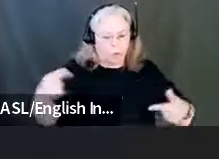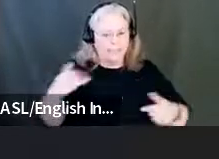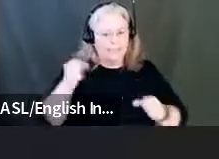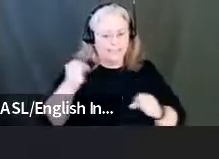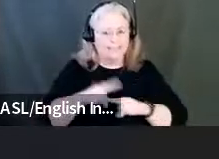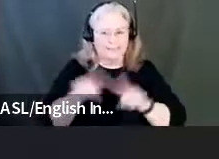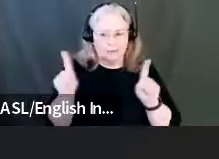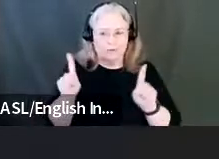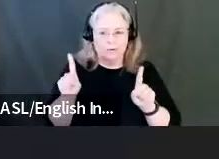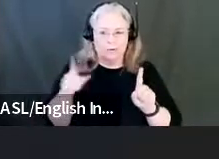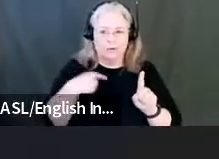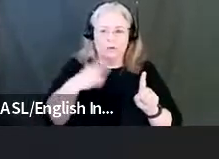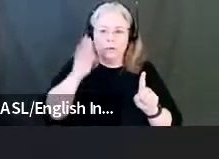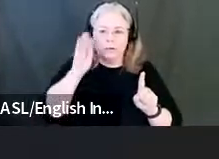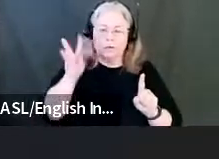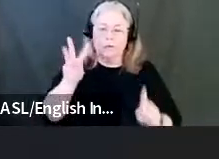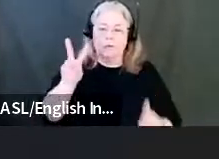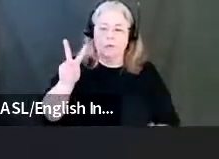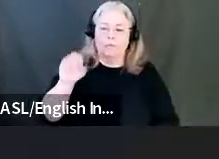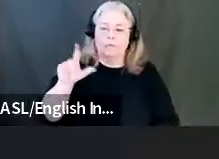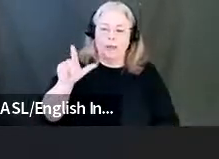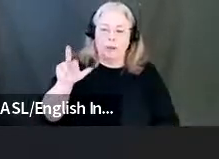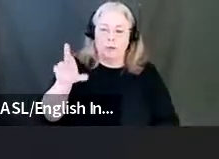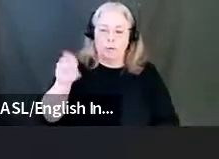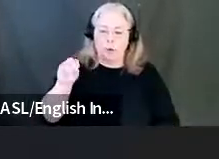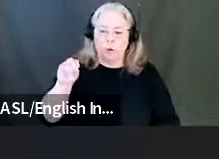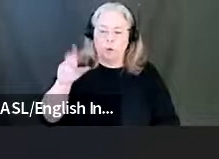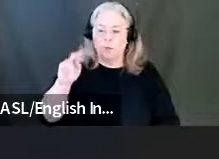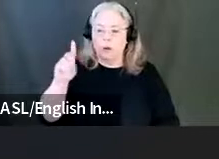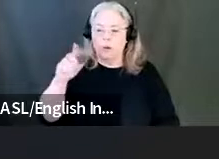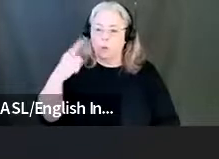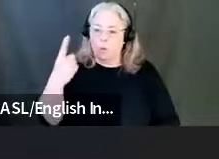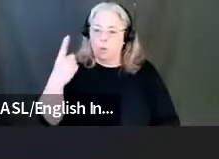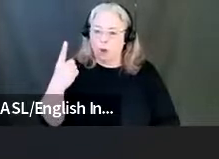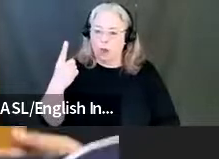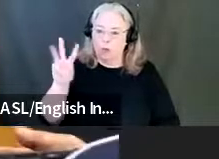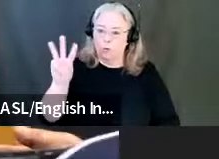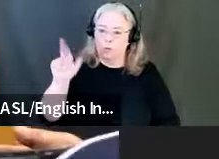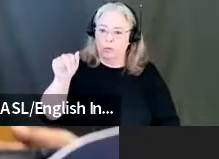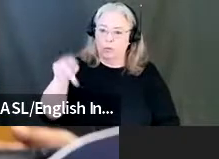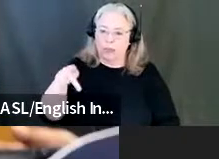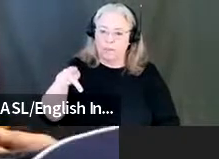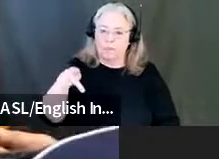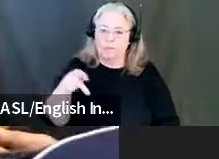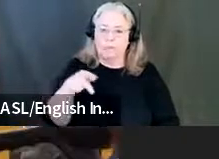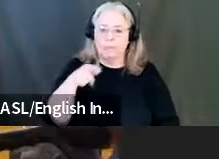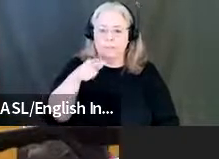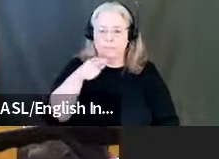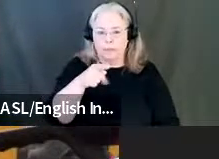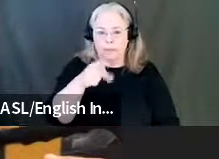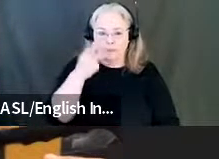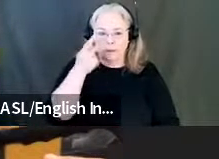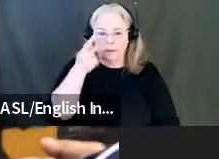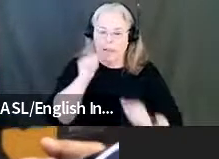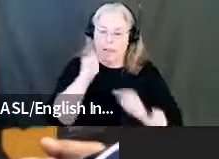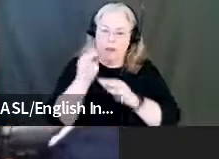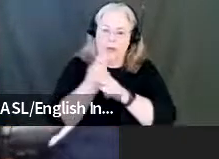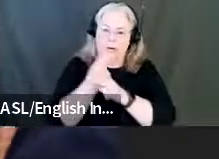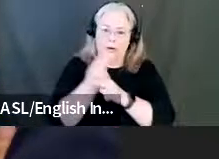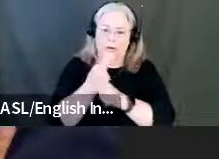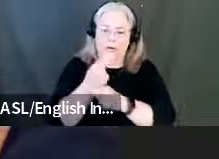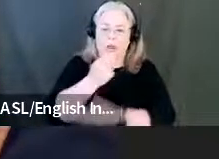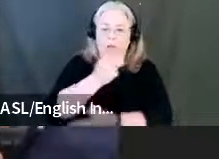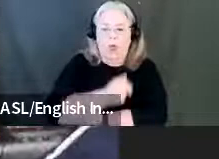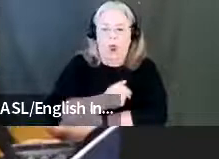what I came up with using Velcro brand one wrap, and while this is kind of buffering, you're gonna see how I've used the